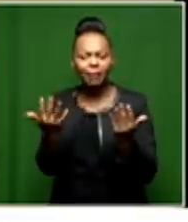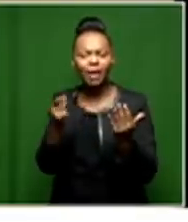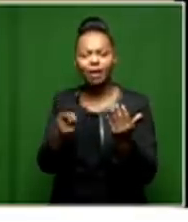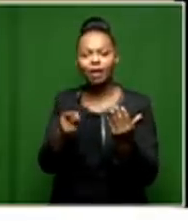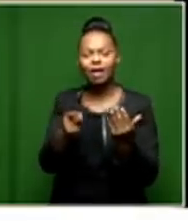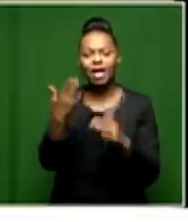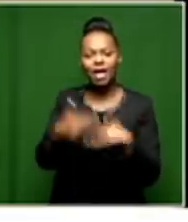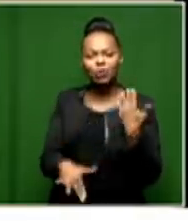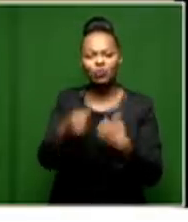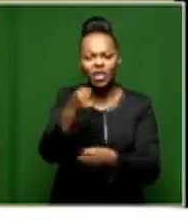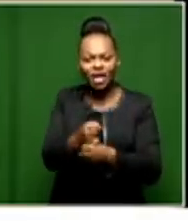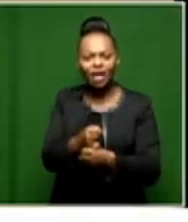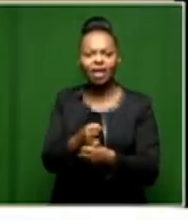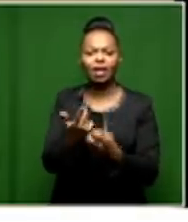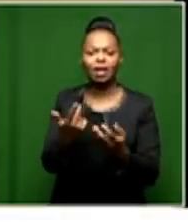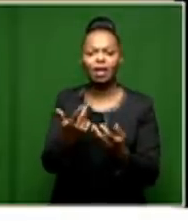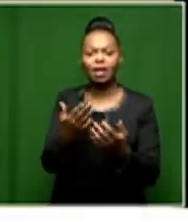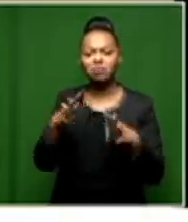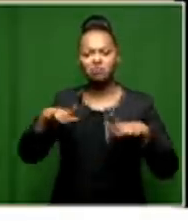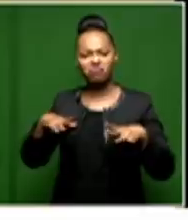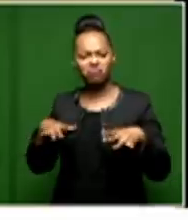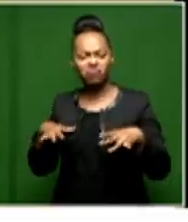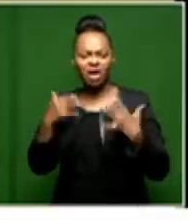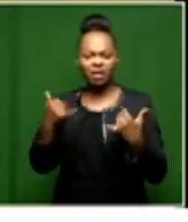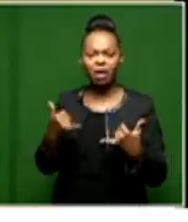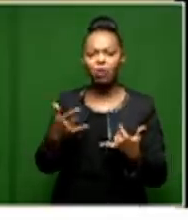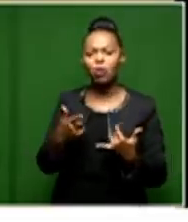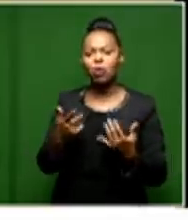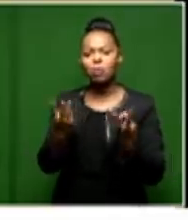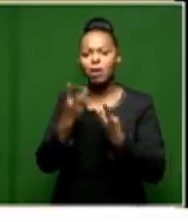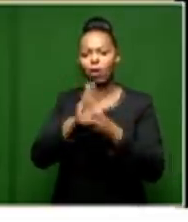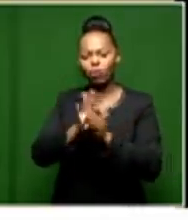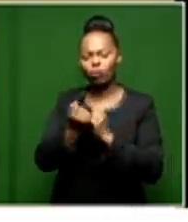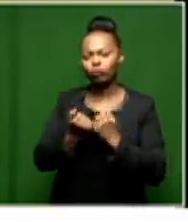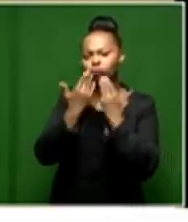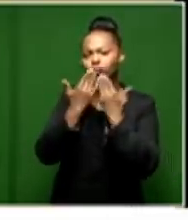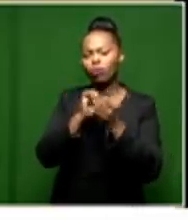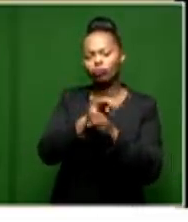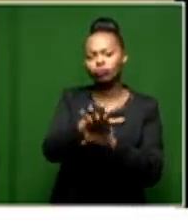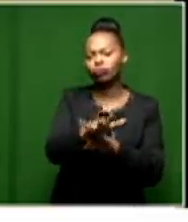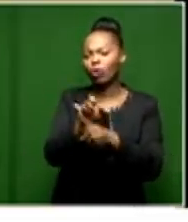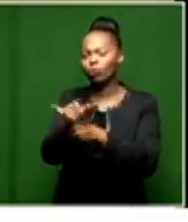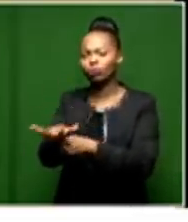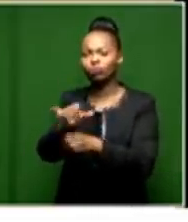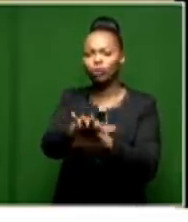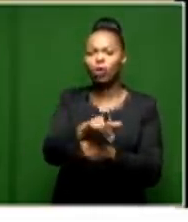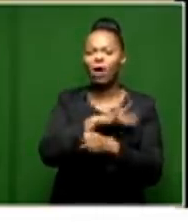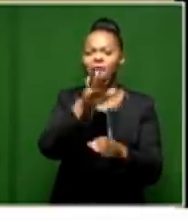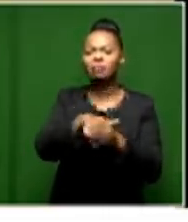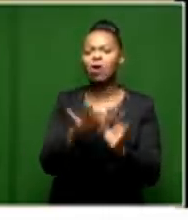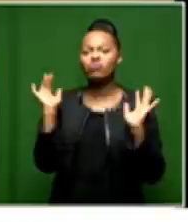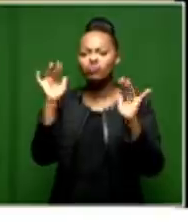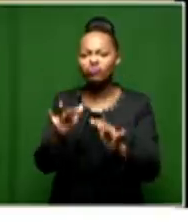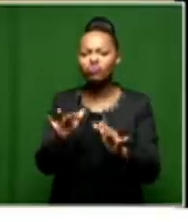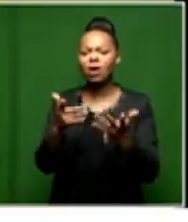end of the year festivities or the people who are infected passing it on in so-called super spread events because they're not